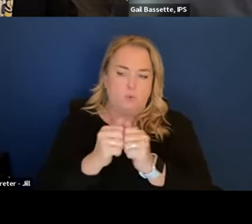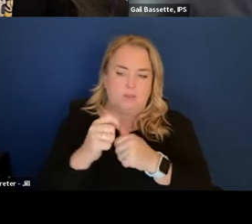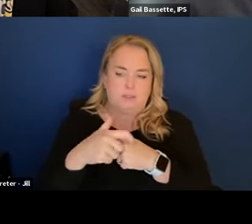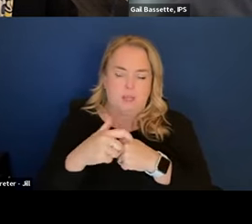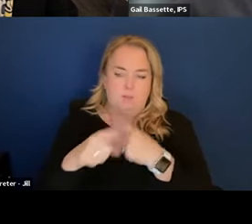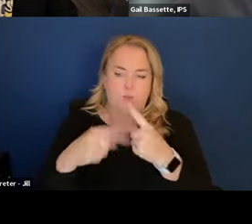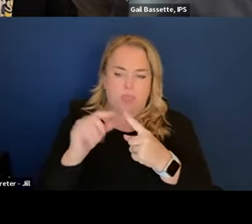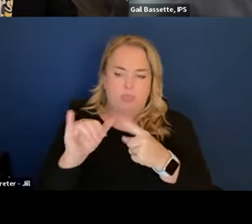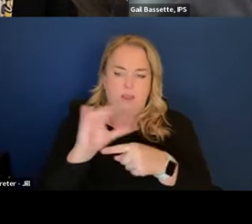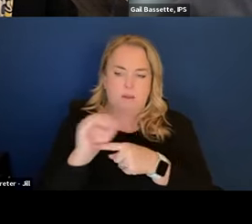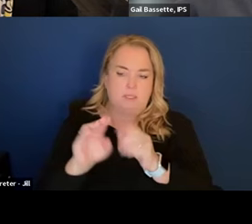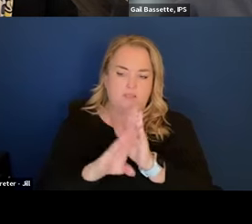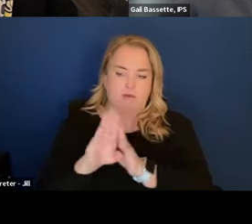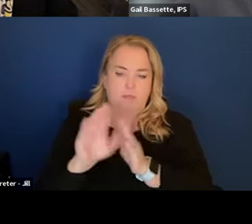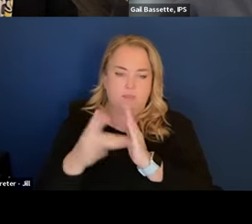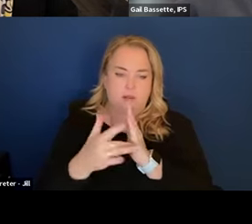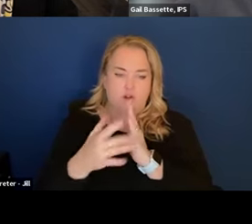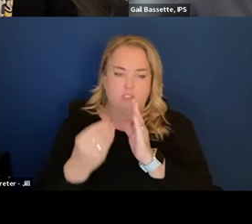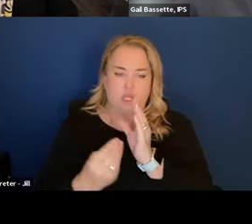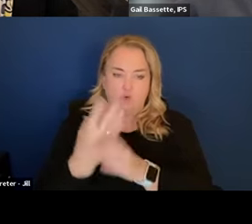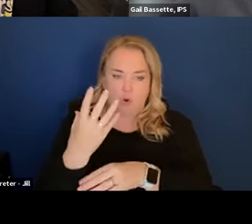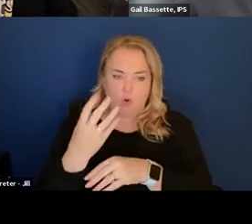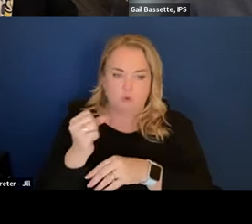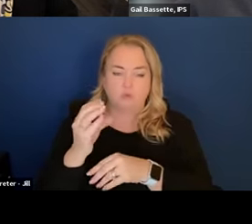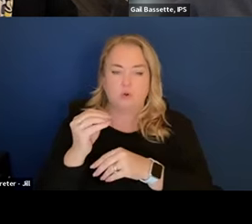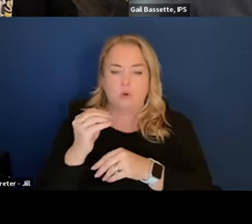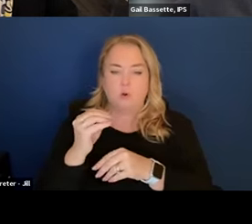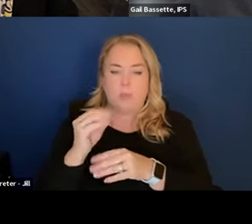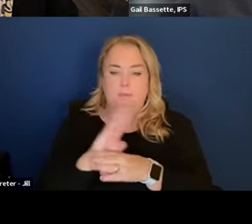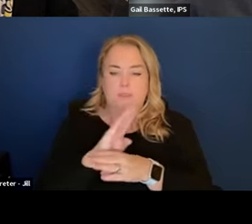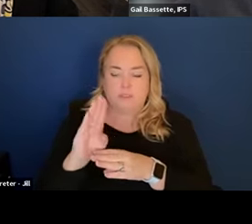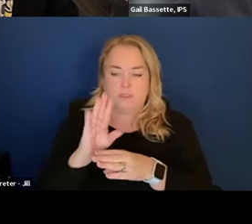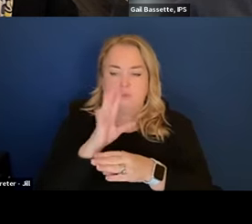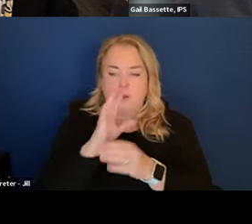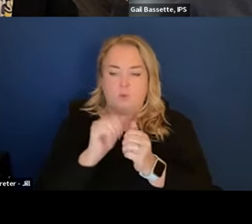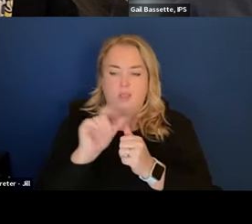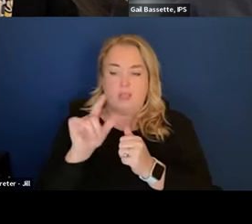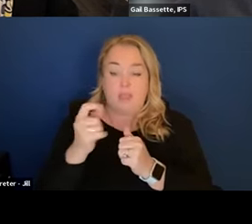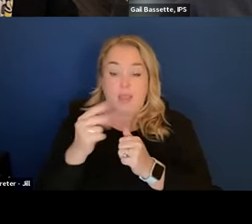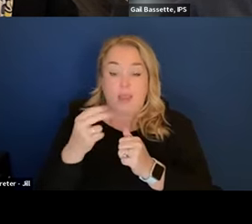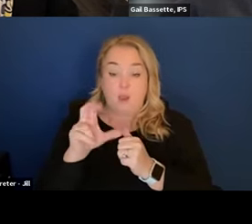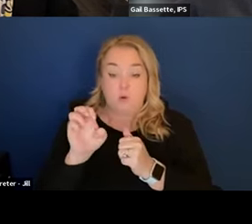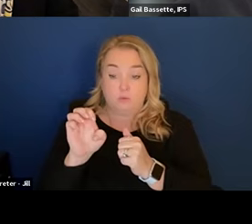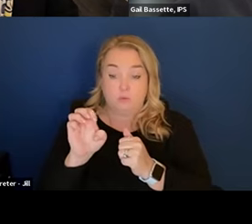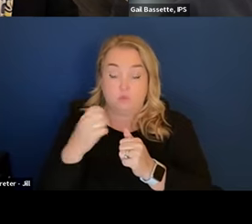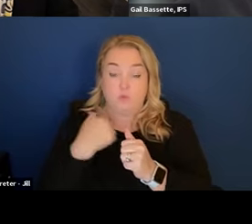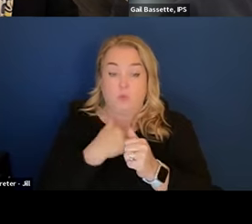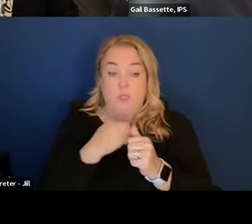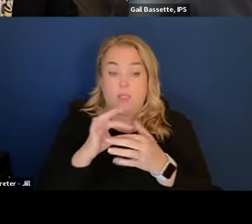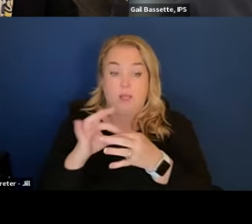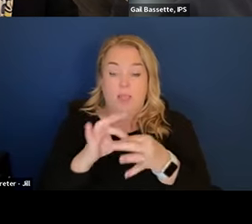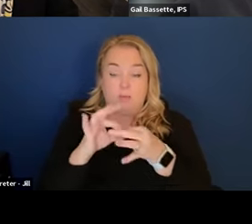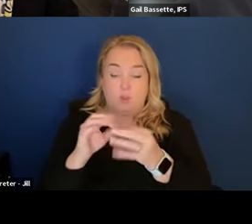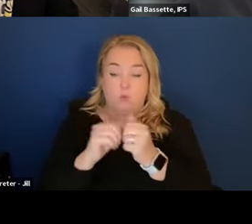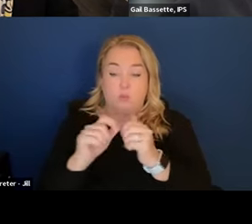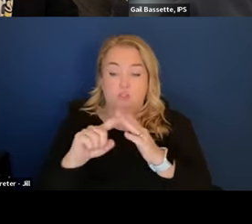their technology and grows. So in our business, maybe speaking to the Lighthouse topic, we collaborate with